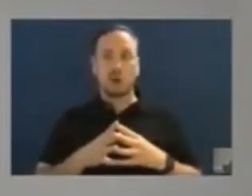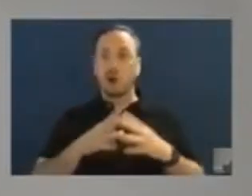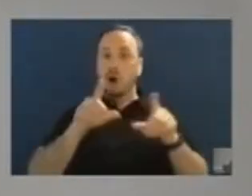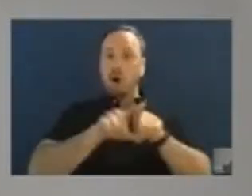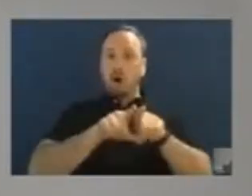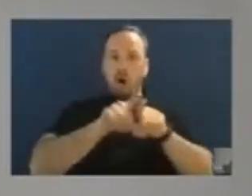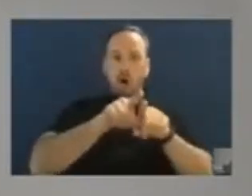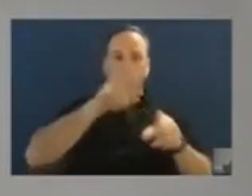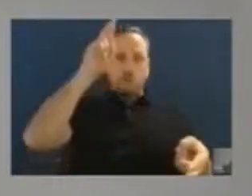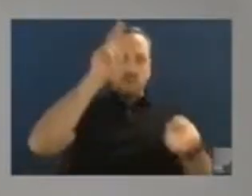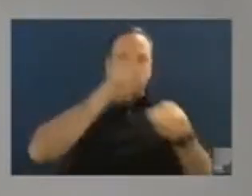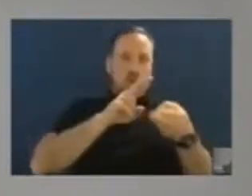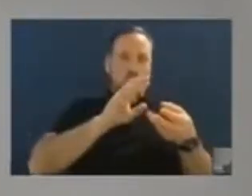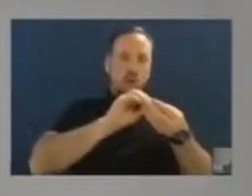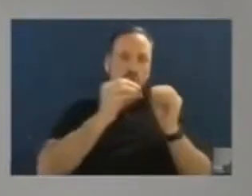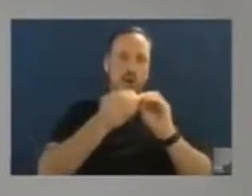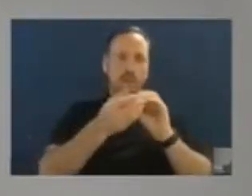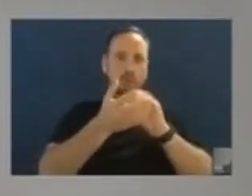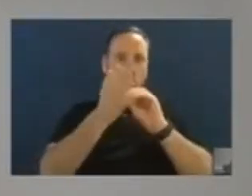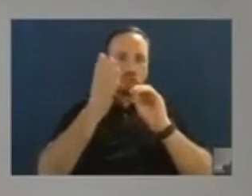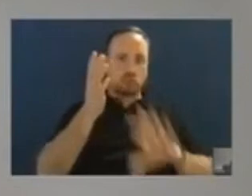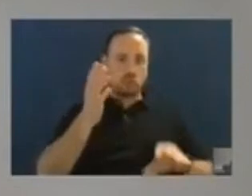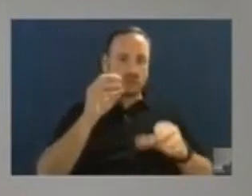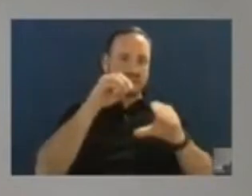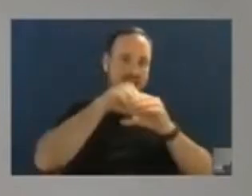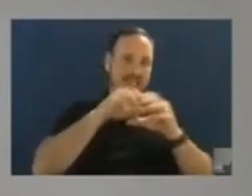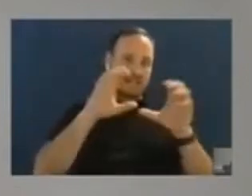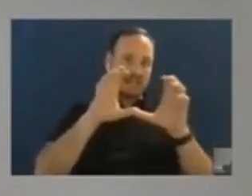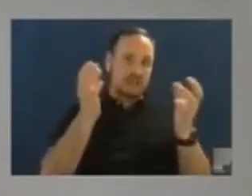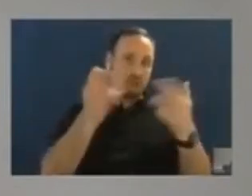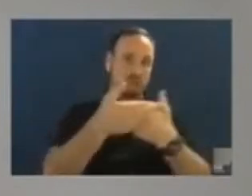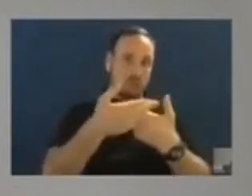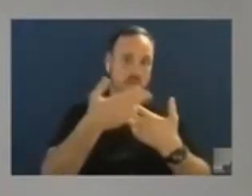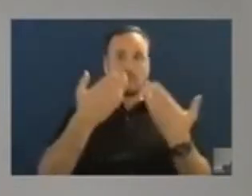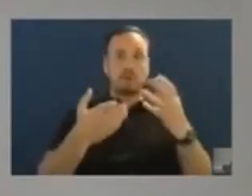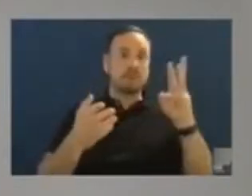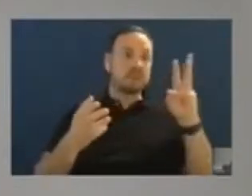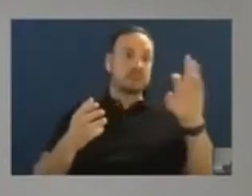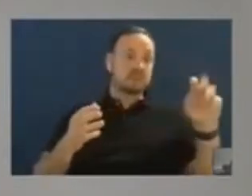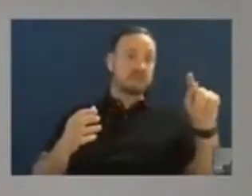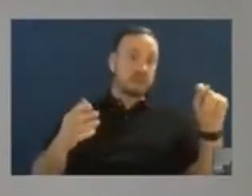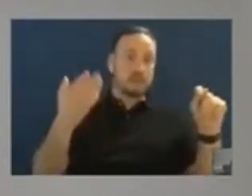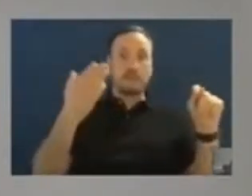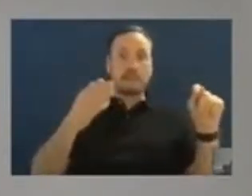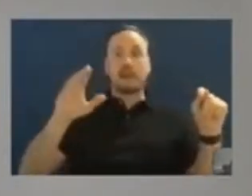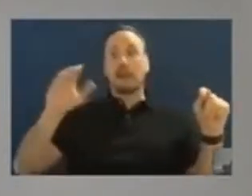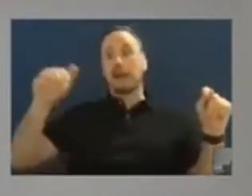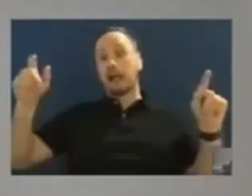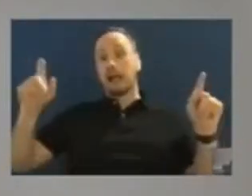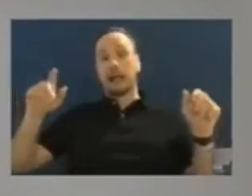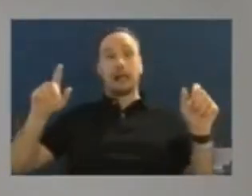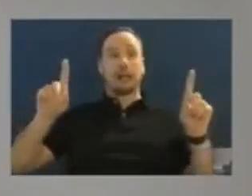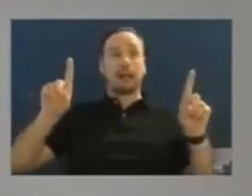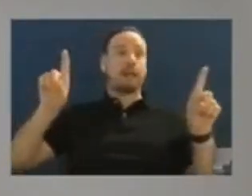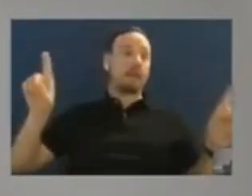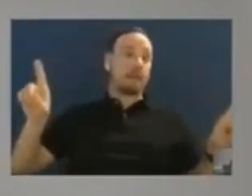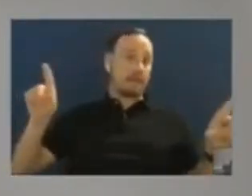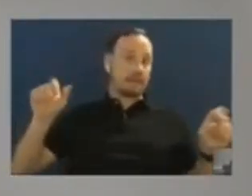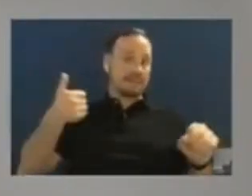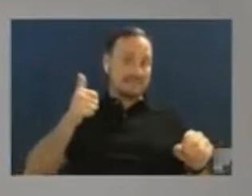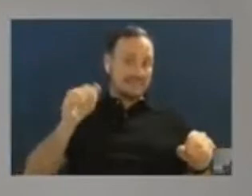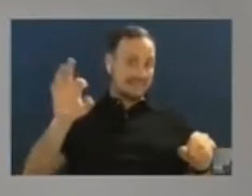classrooms, meaning not 6 feet social distancing, we make it go to a 10 feet social distancing. For